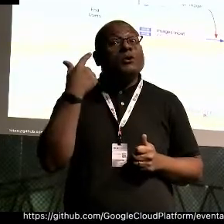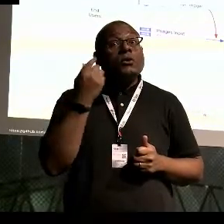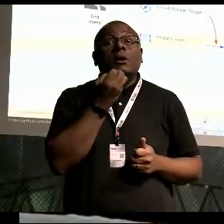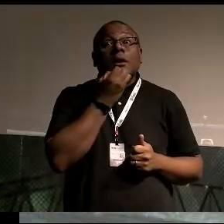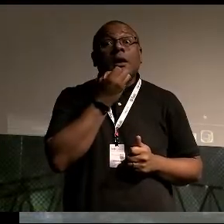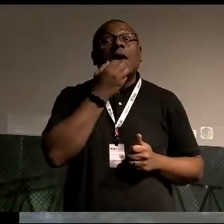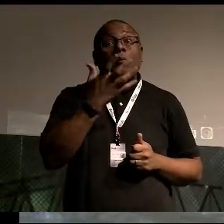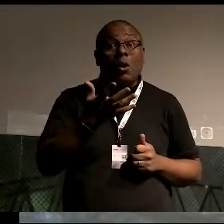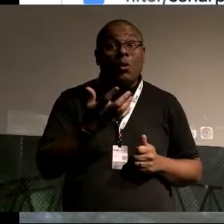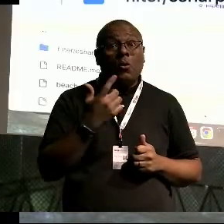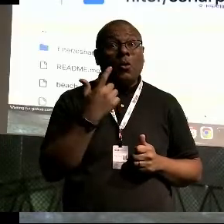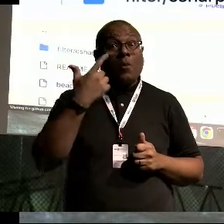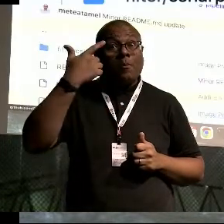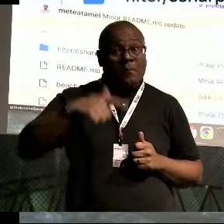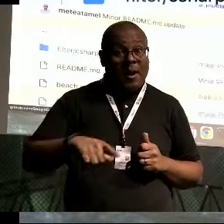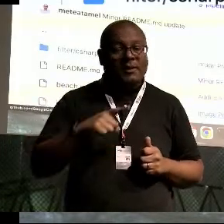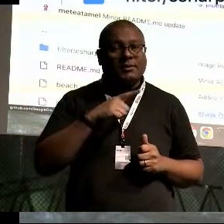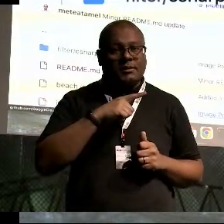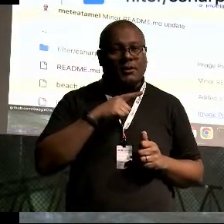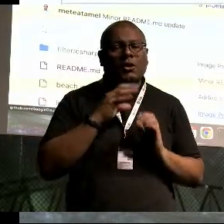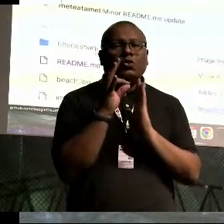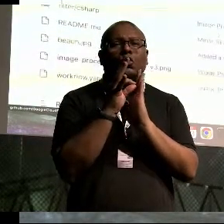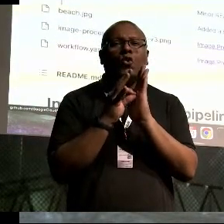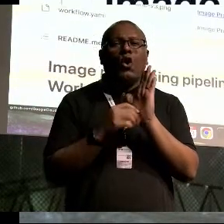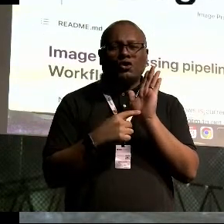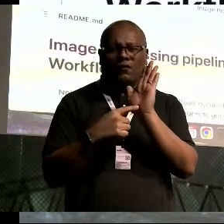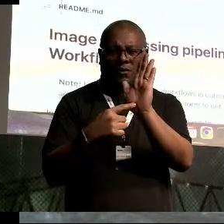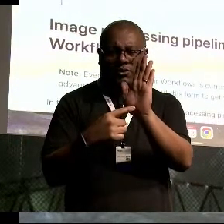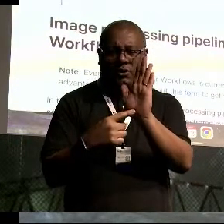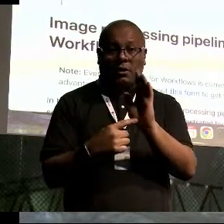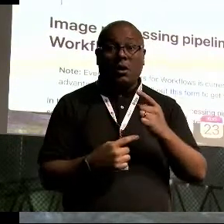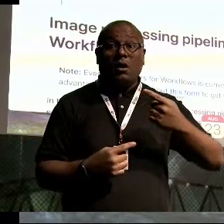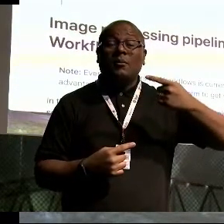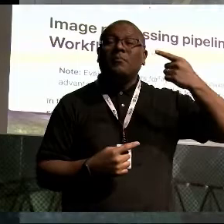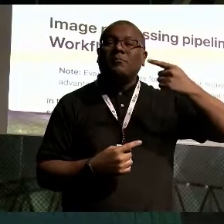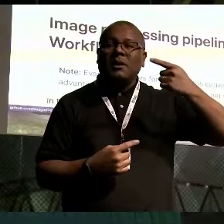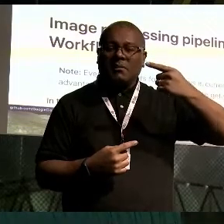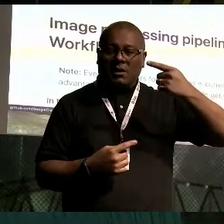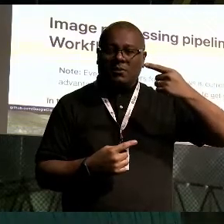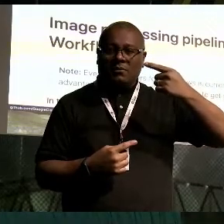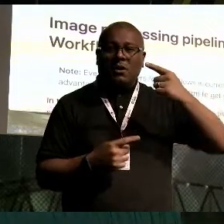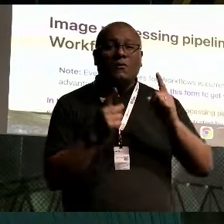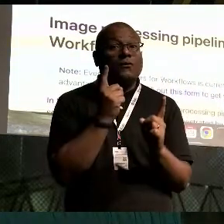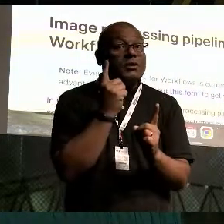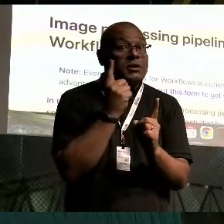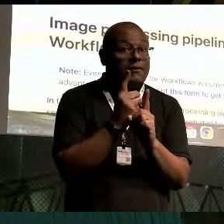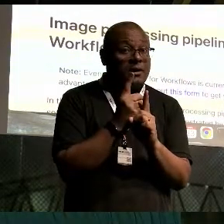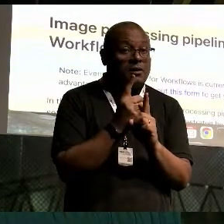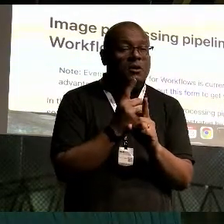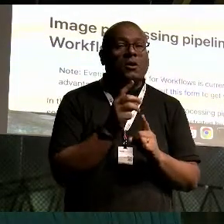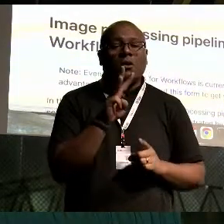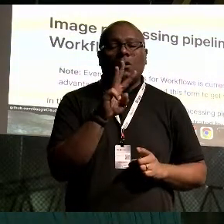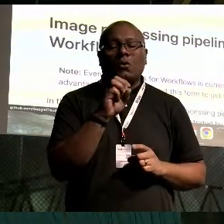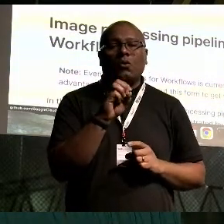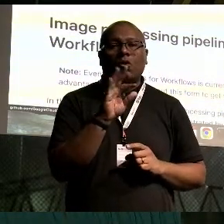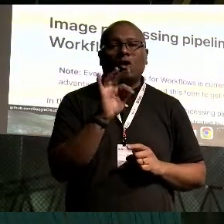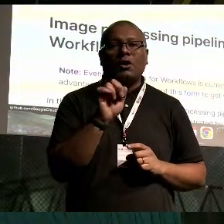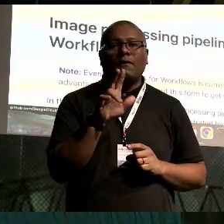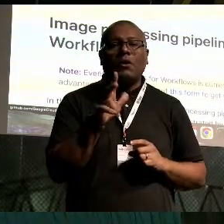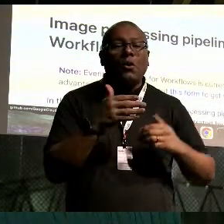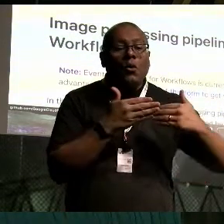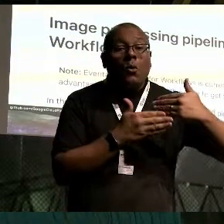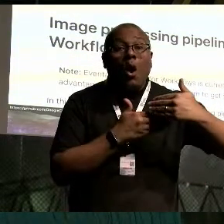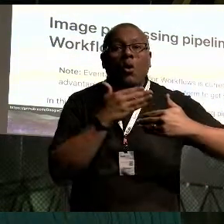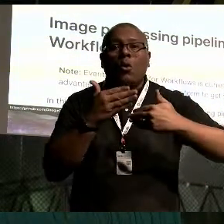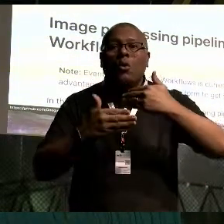you how this looks actually in code, first we need to define our workflow. And this you